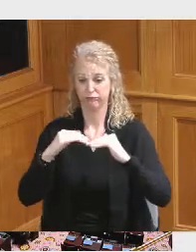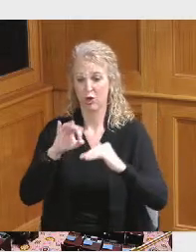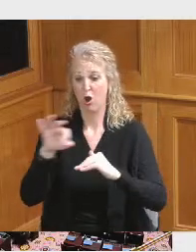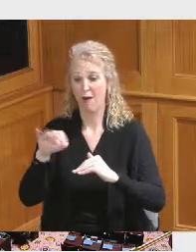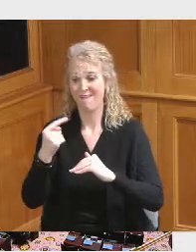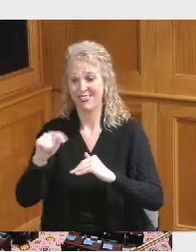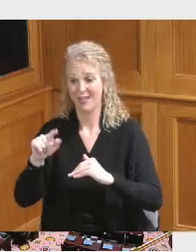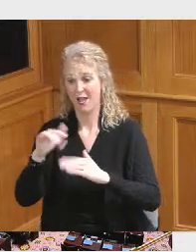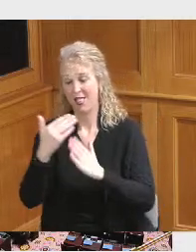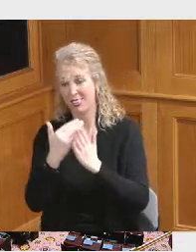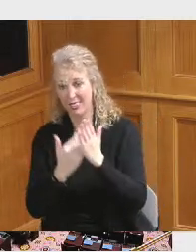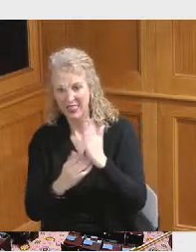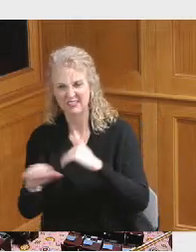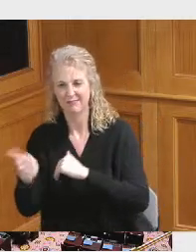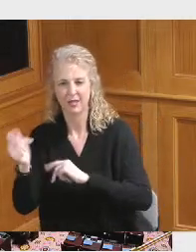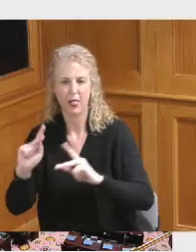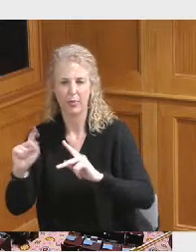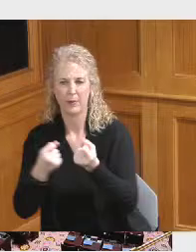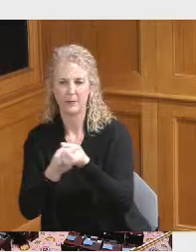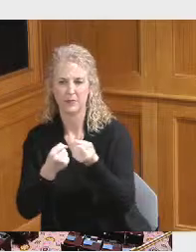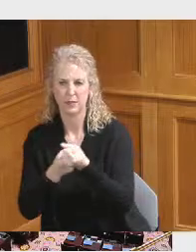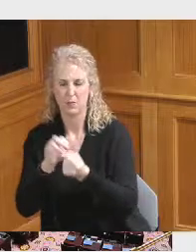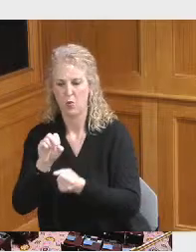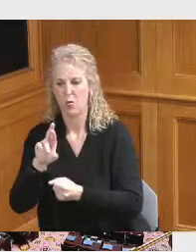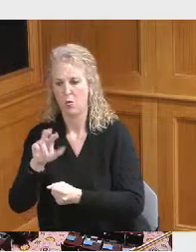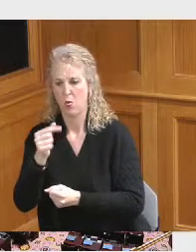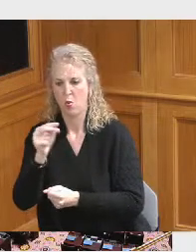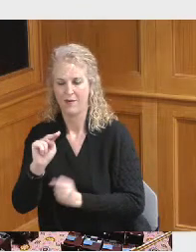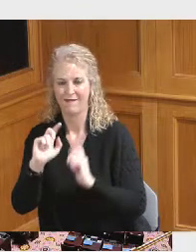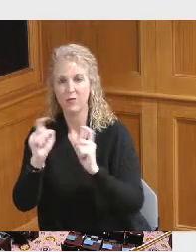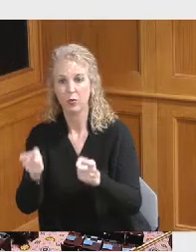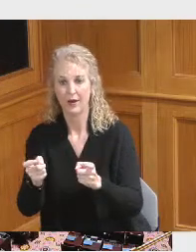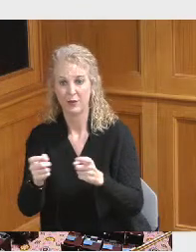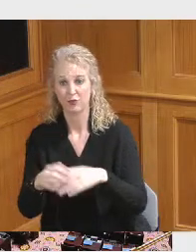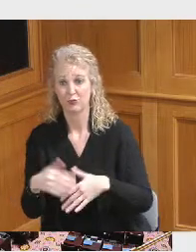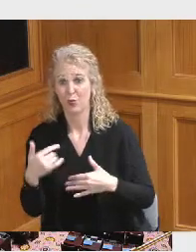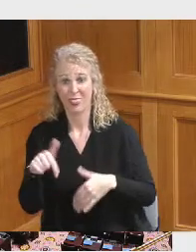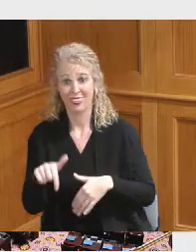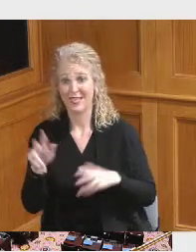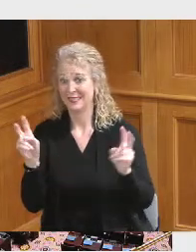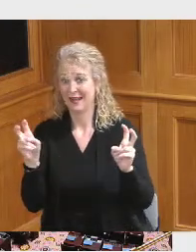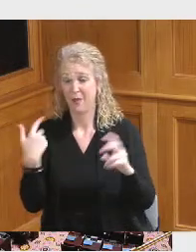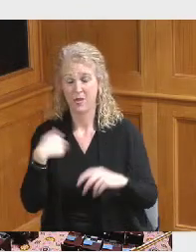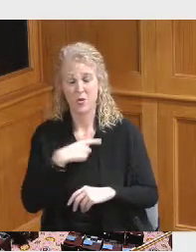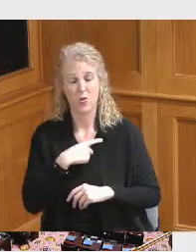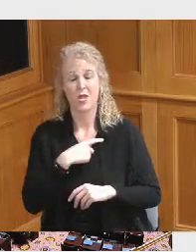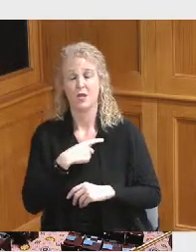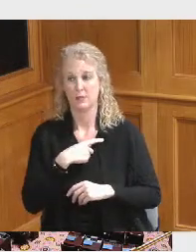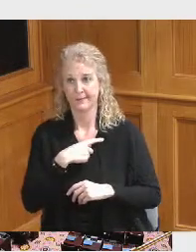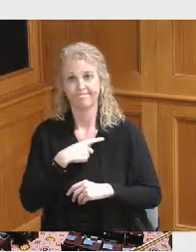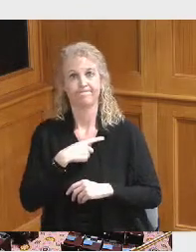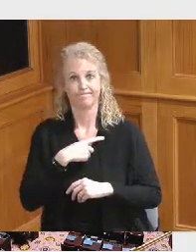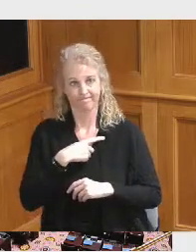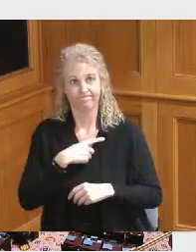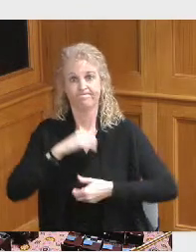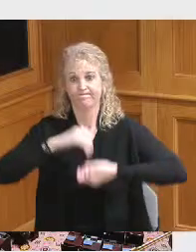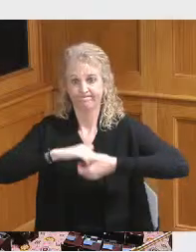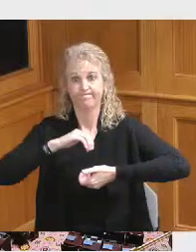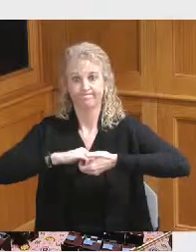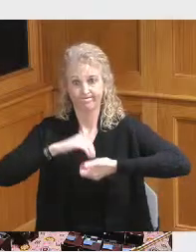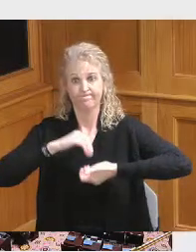and those that advocate those who also give the gift of life. So this is something that we intentionally partner with some of